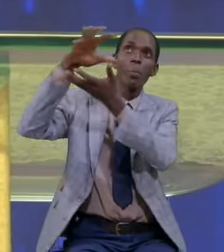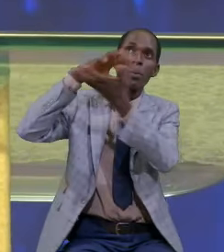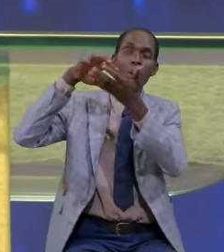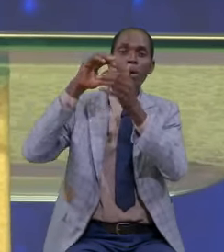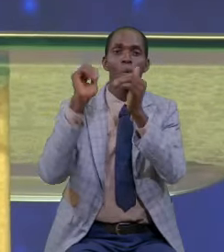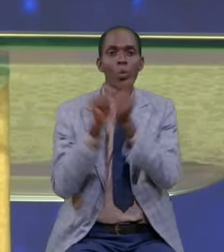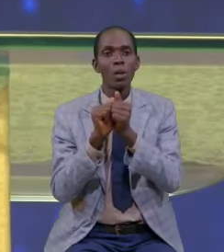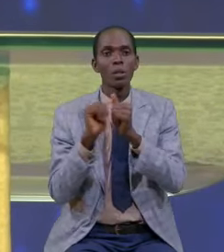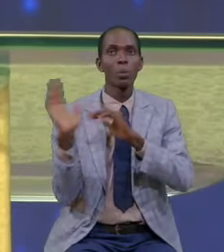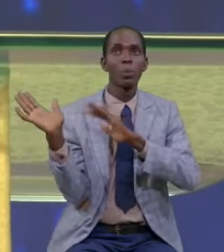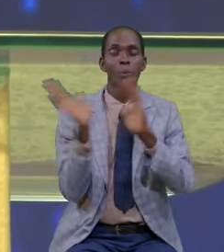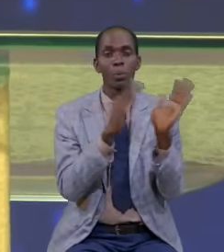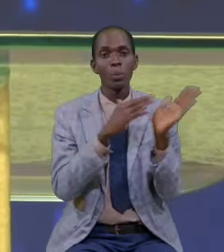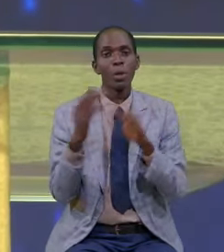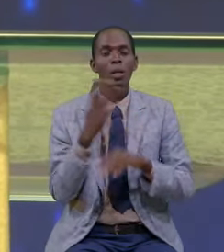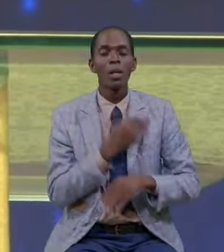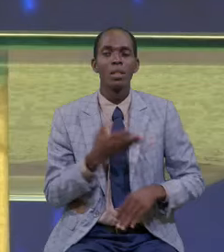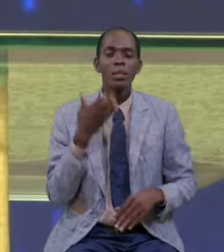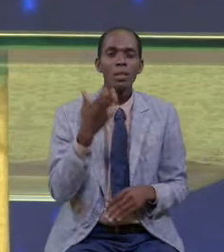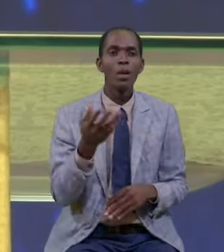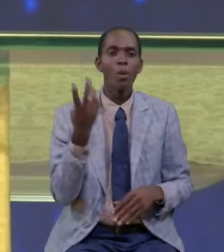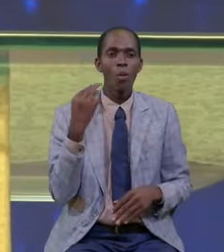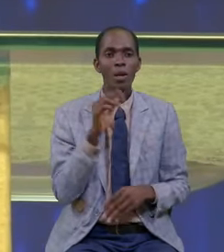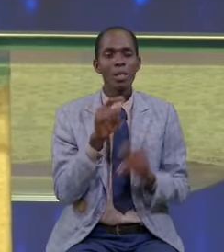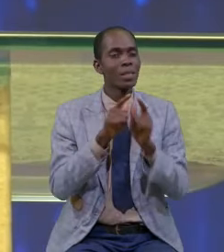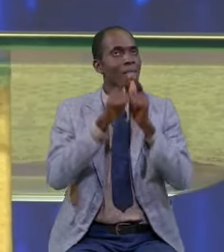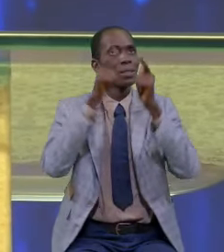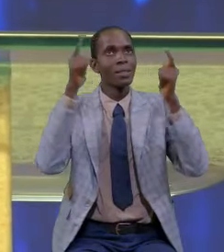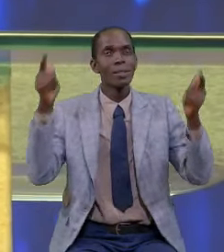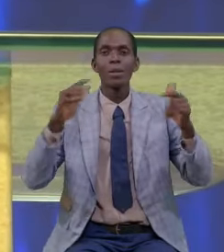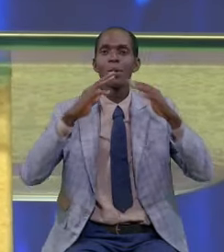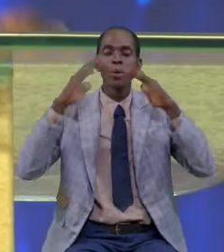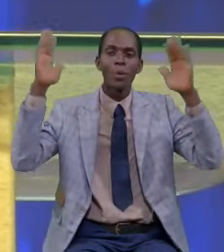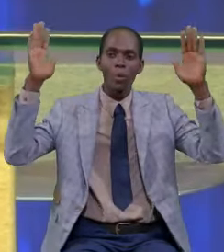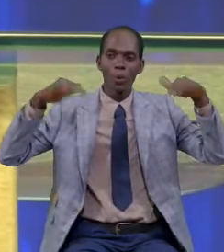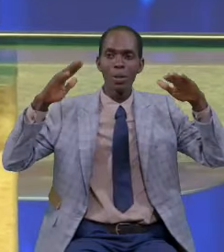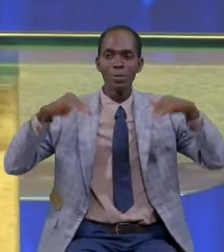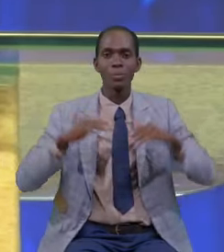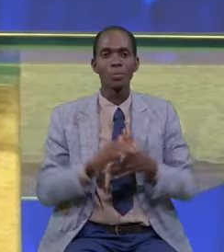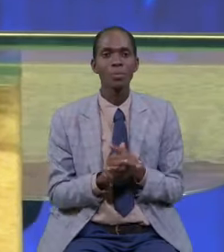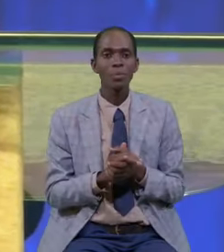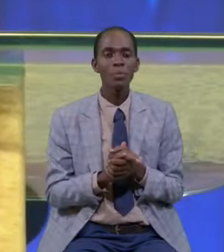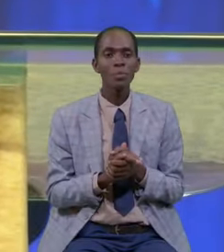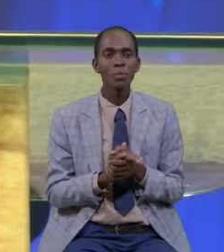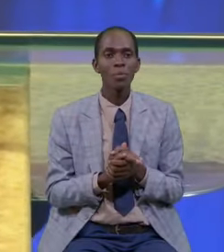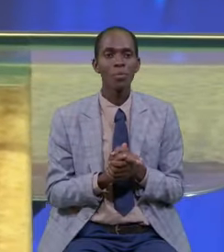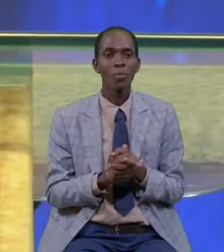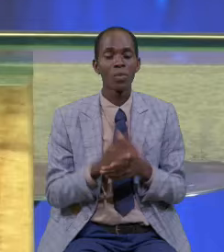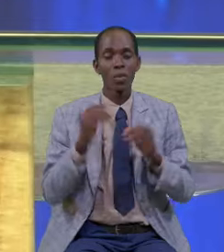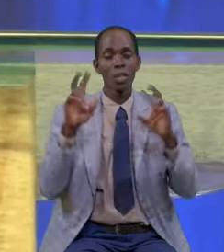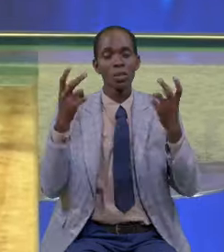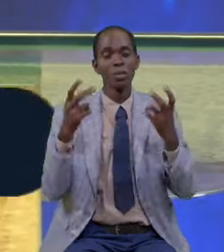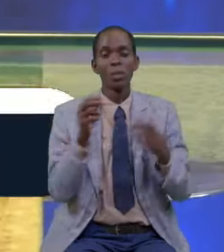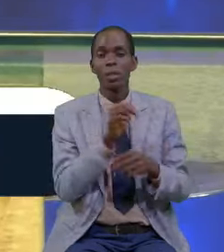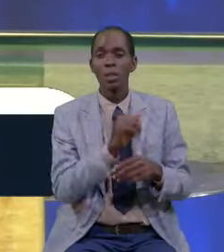there was a great rain. Tonight, we're looking at the message, the remarkable